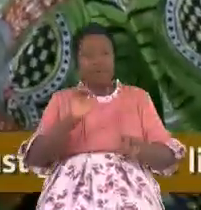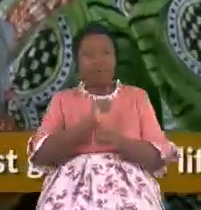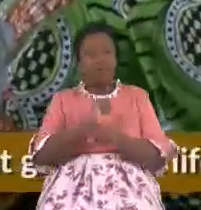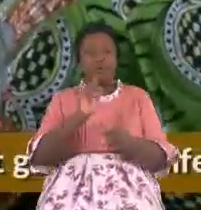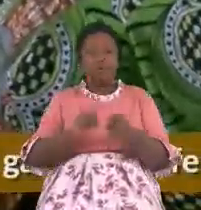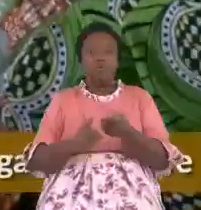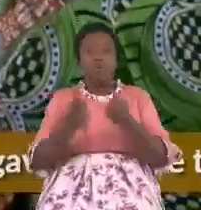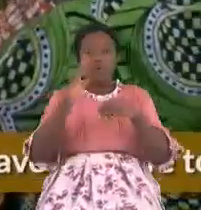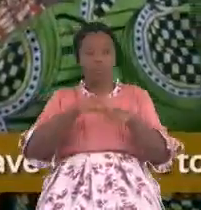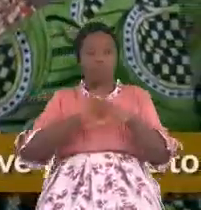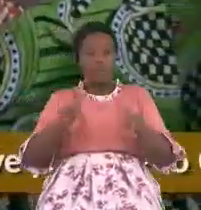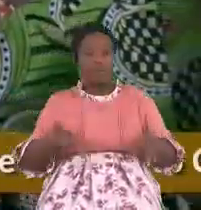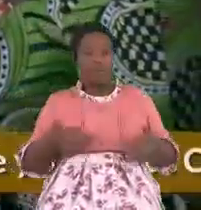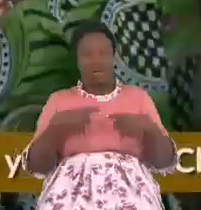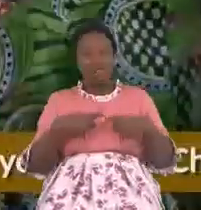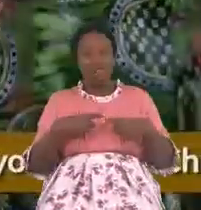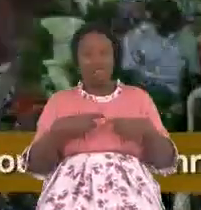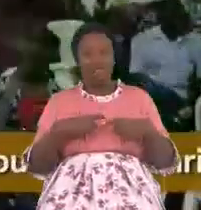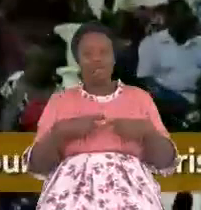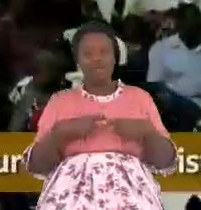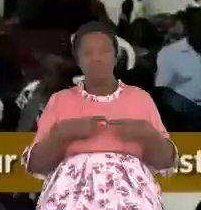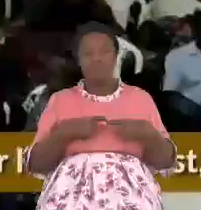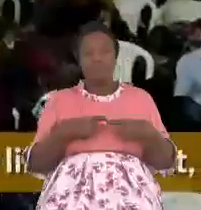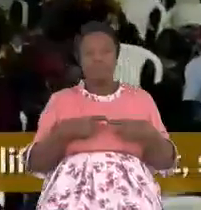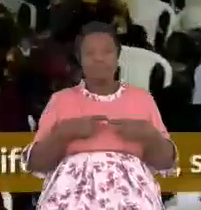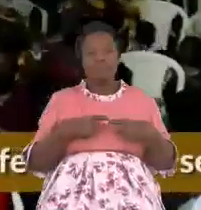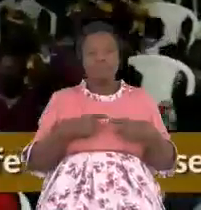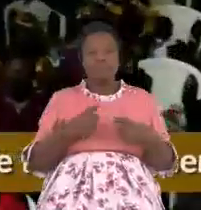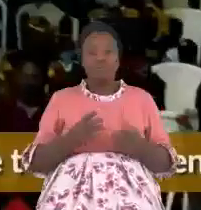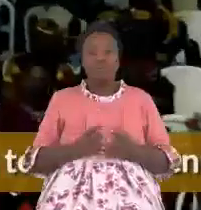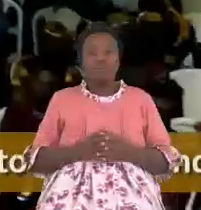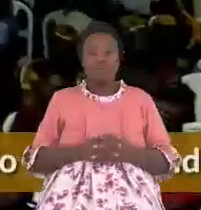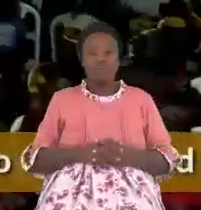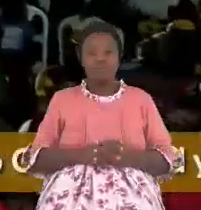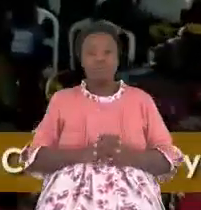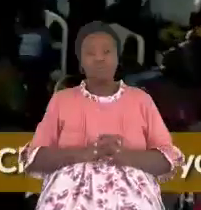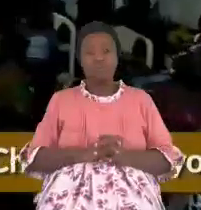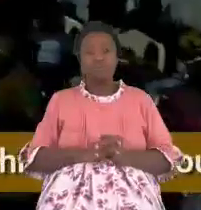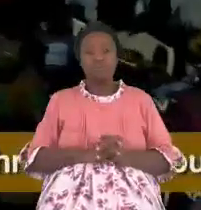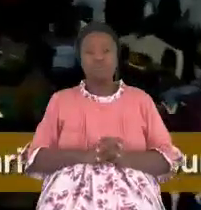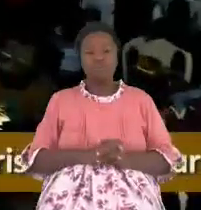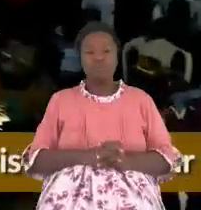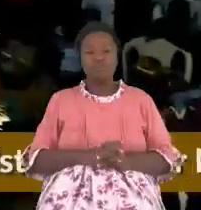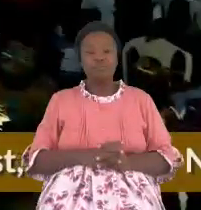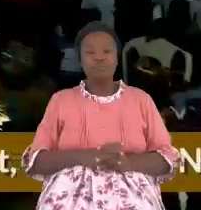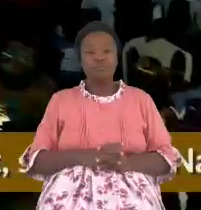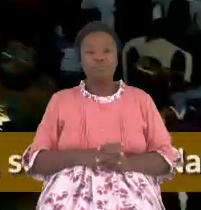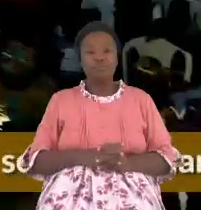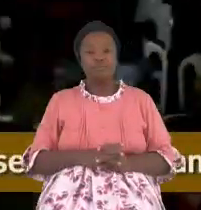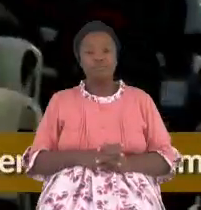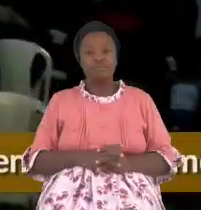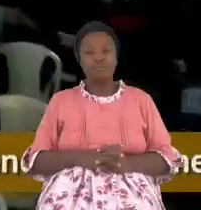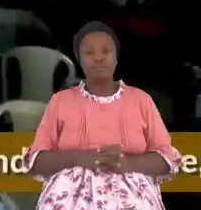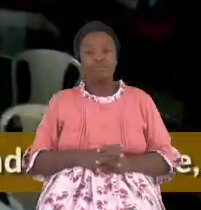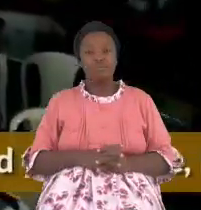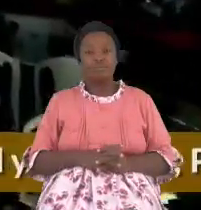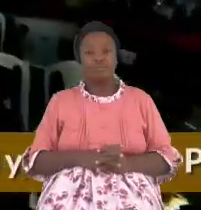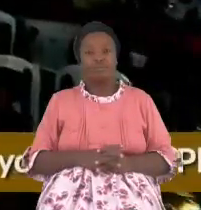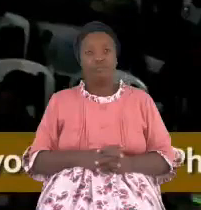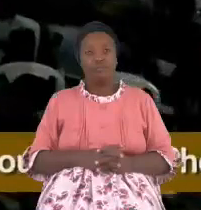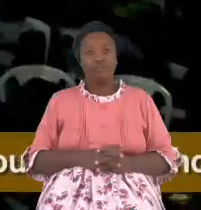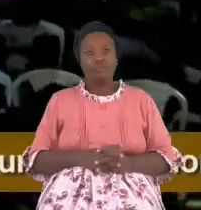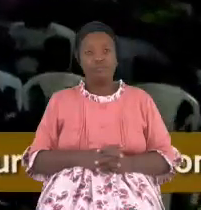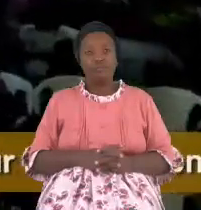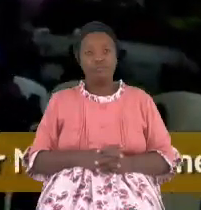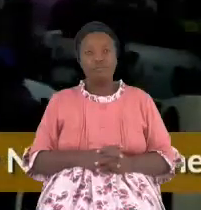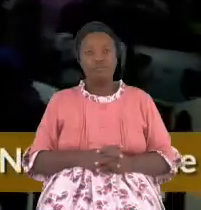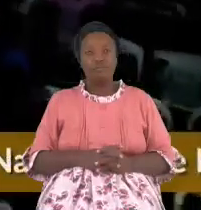forms check very well to ensure everything is filled correctly tomorrow all of you